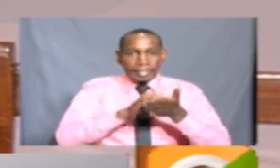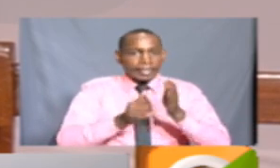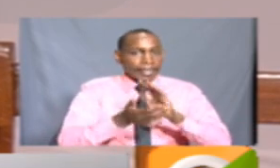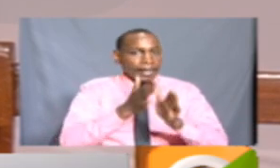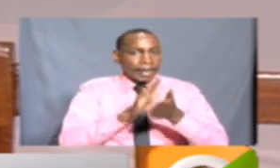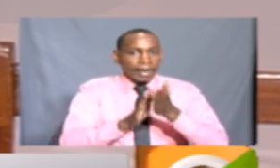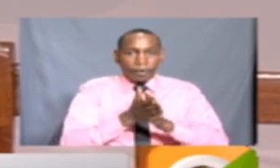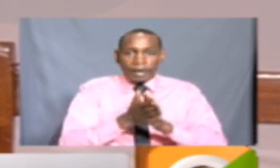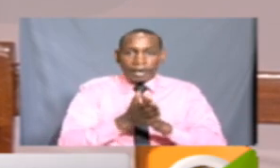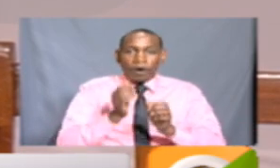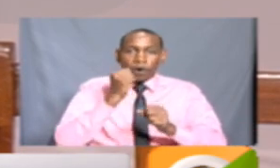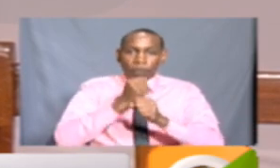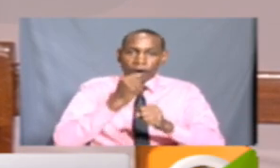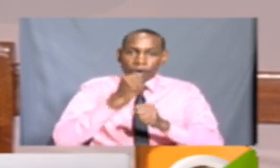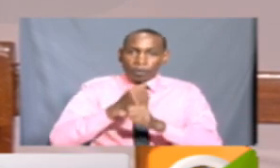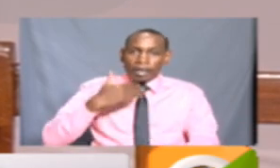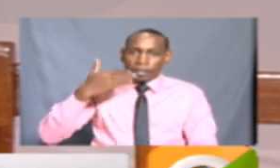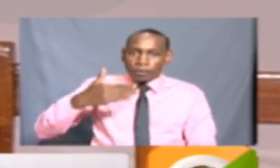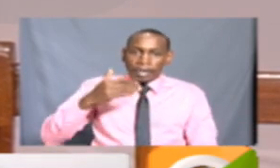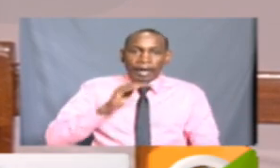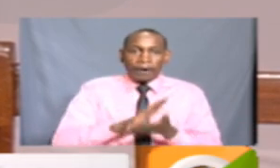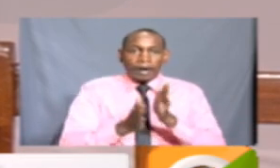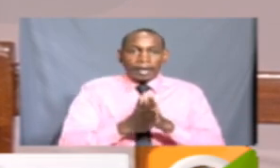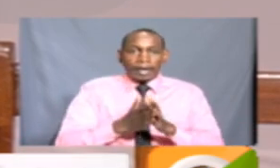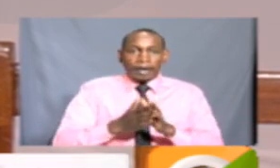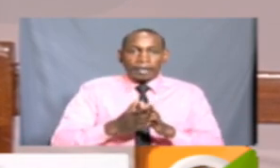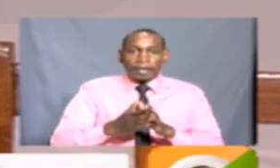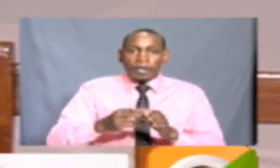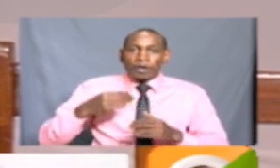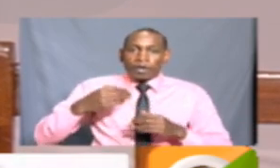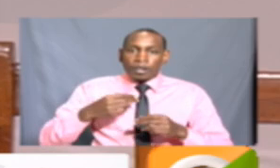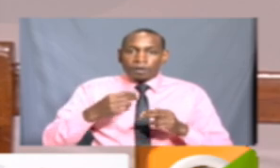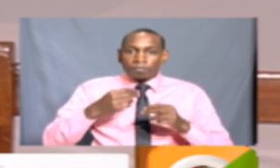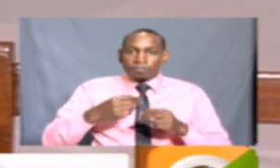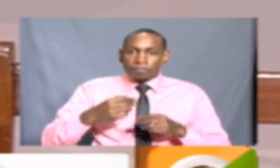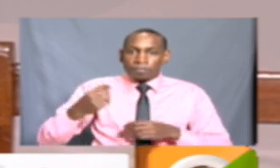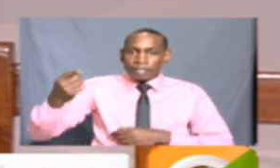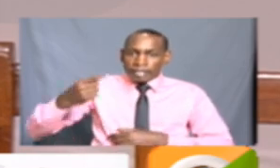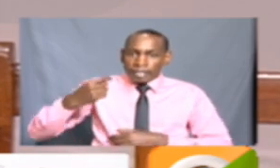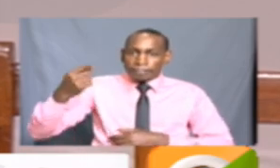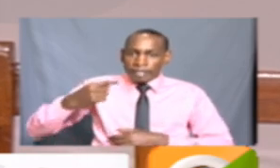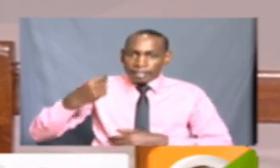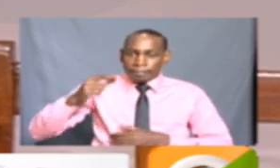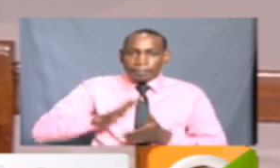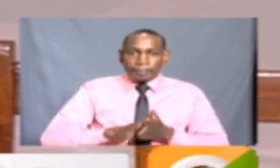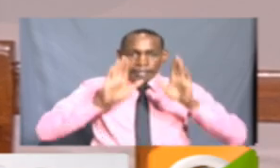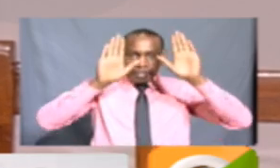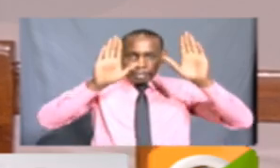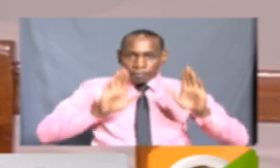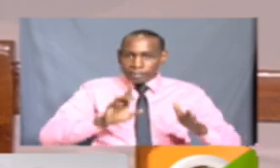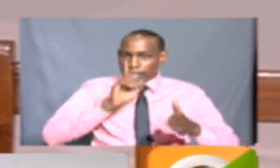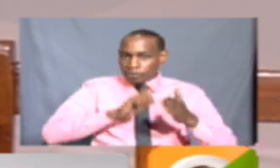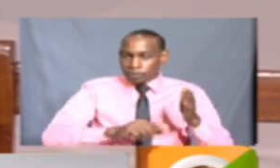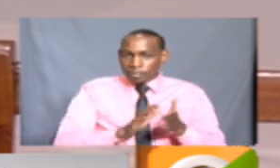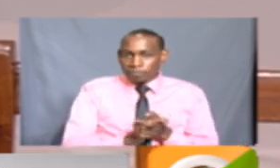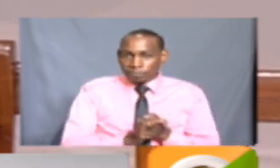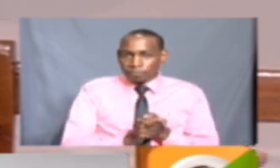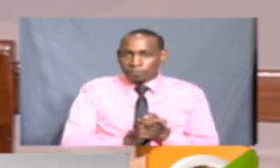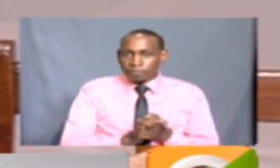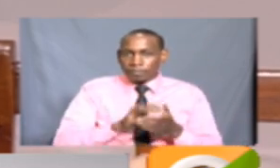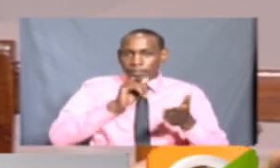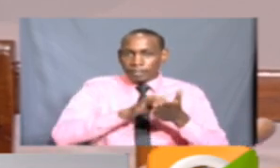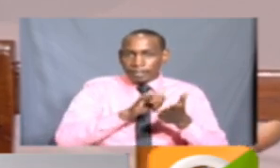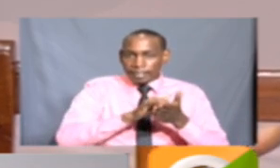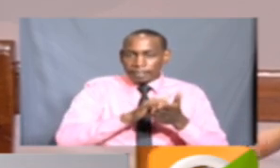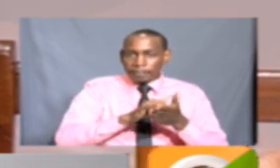a regular job, a regular income. What does it matter? What should it matter to that kind of individual, that